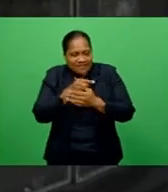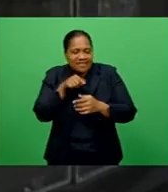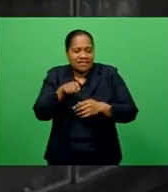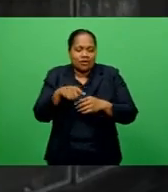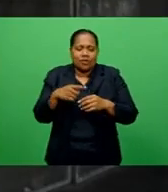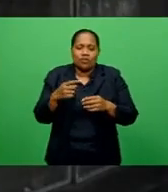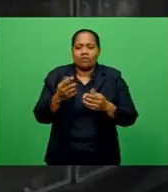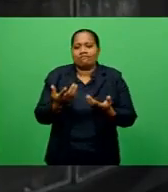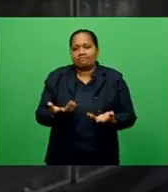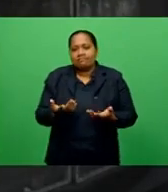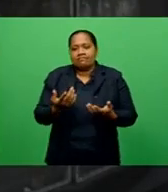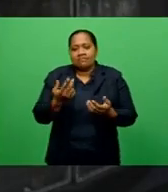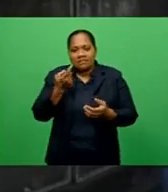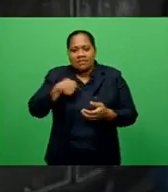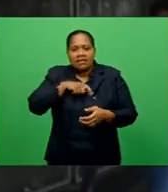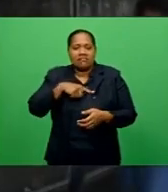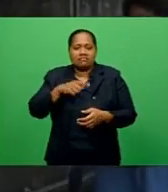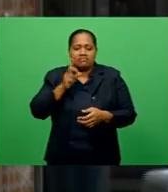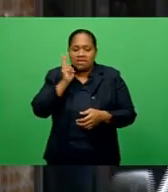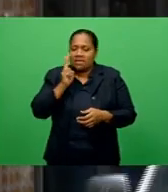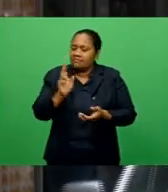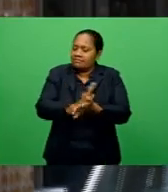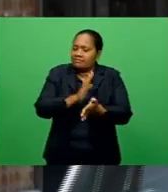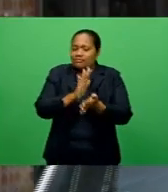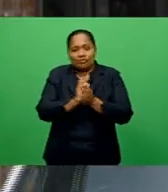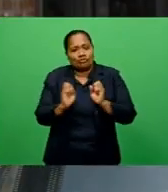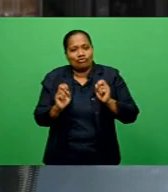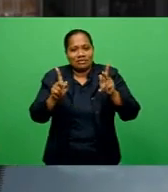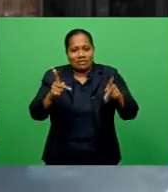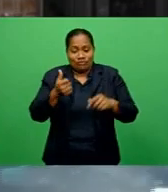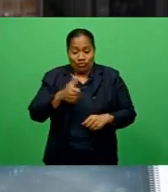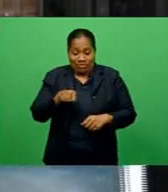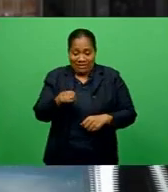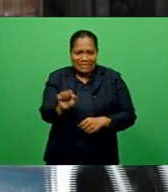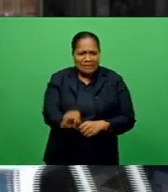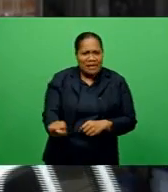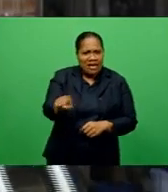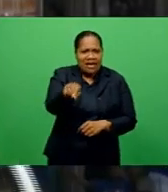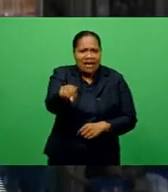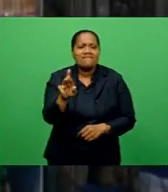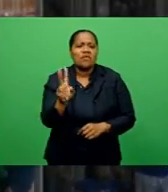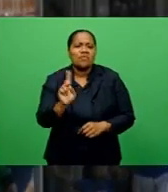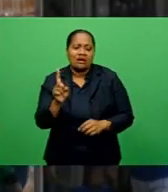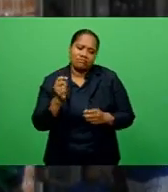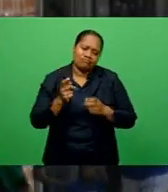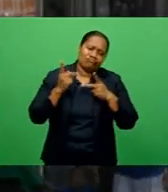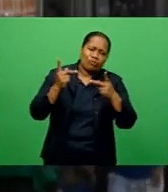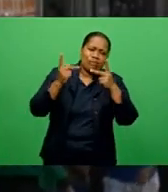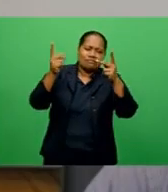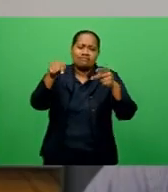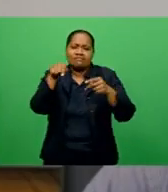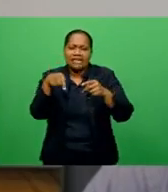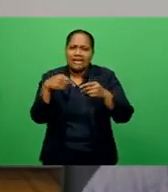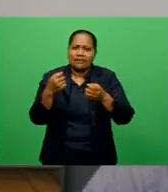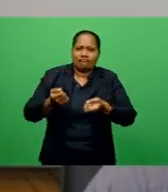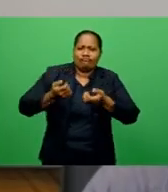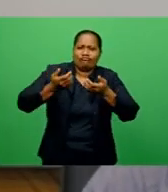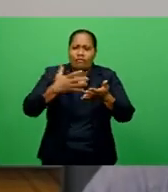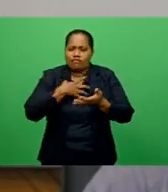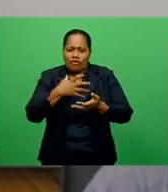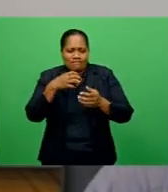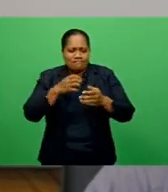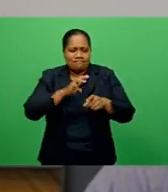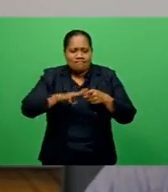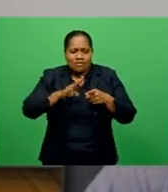reach. We are again very grateful for this opportunity to use our platforms to promote the message of Christmas and get